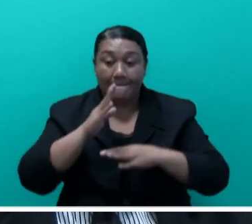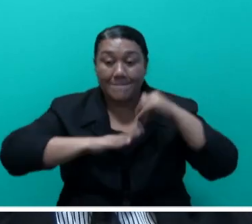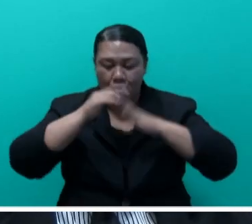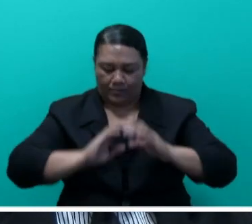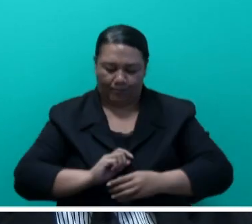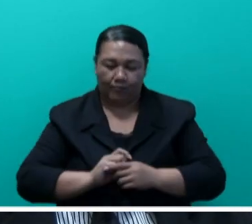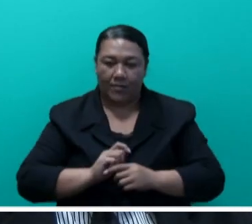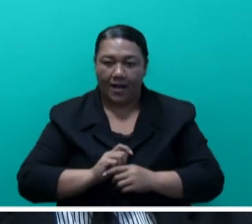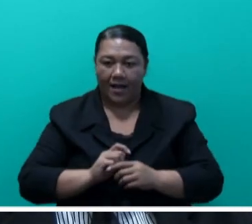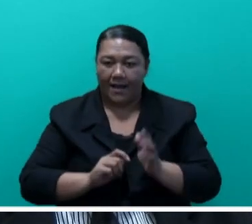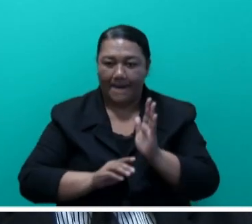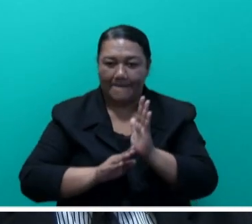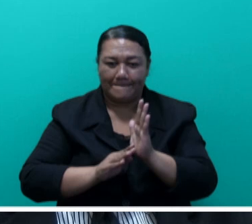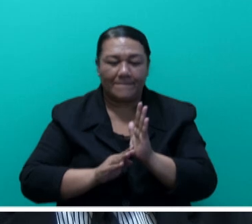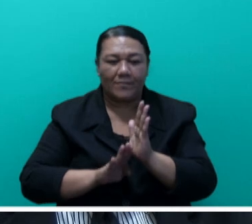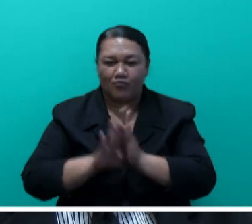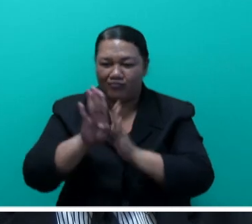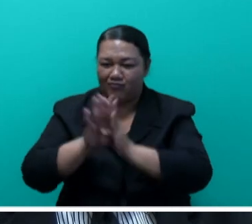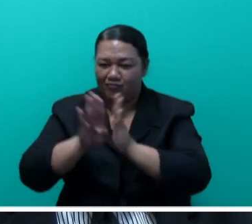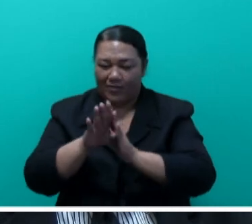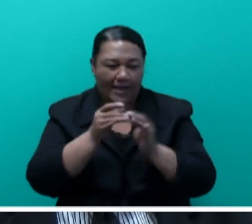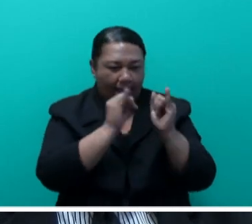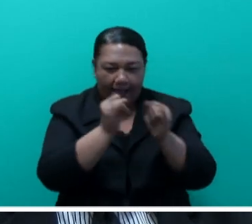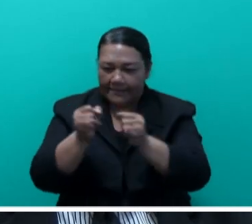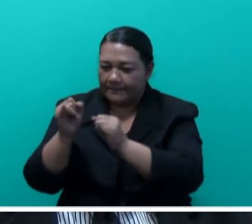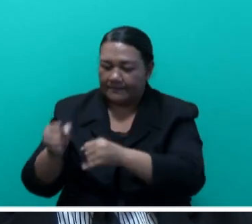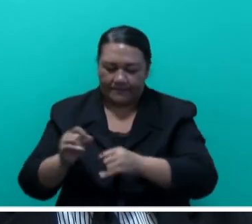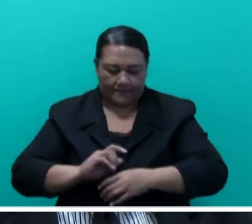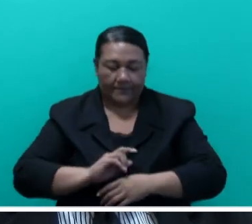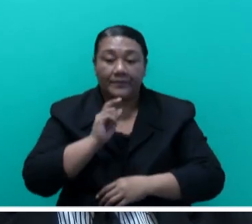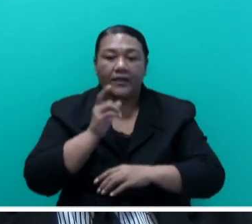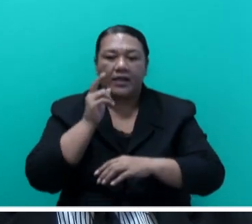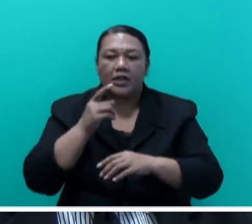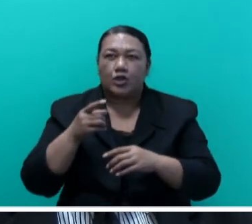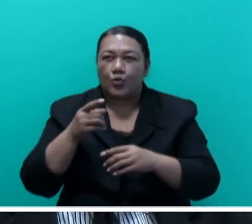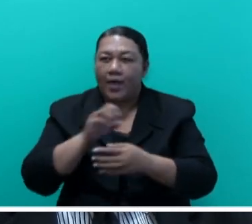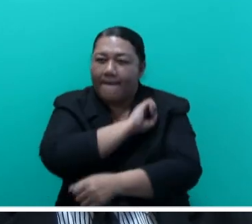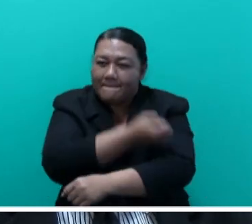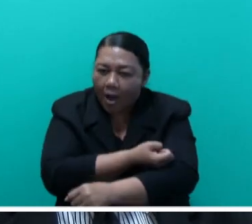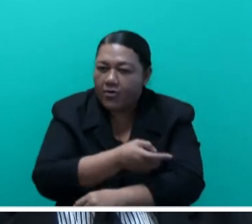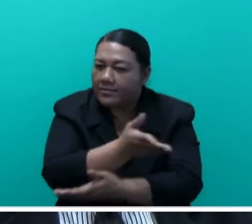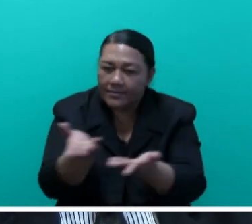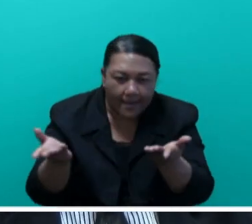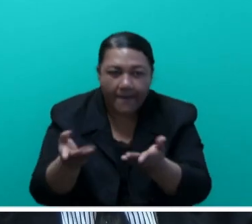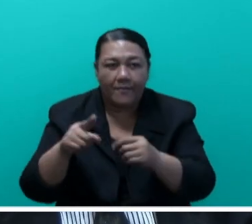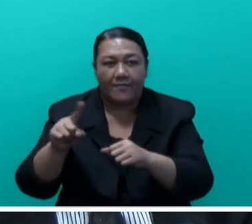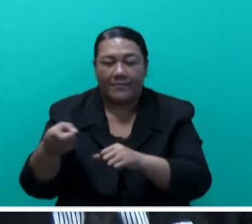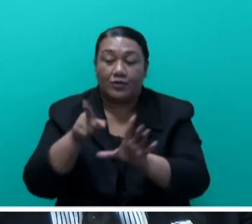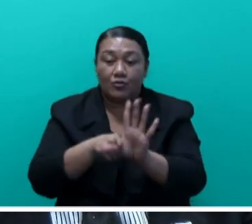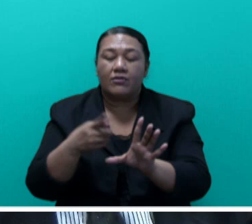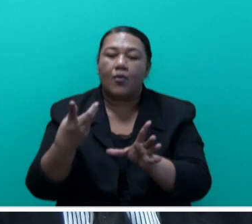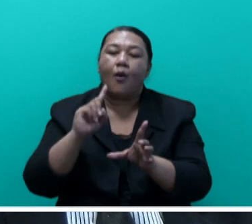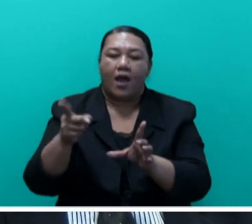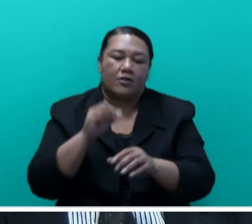resilience among youth, empowering them to overcome challenges and contribute